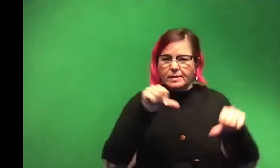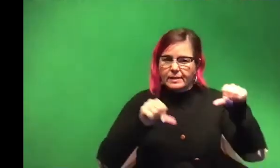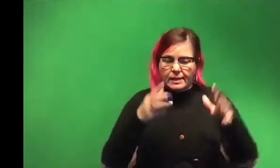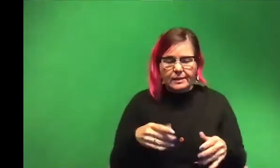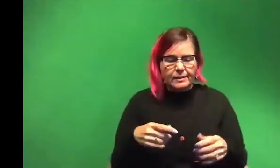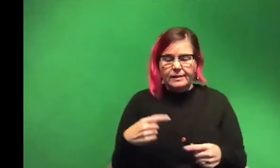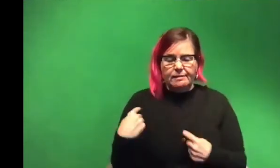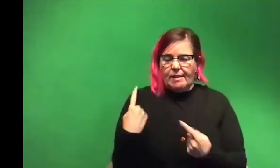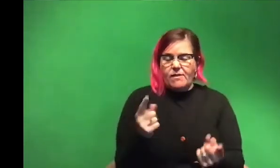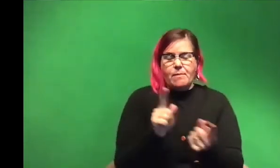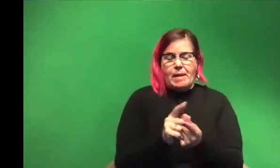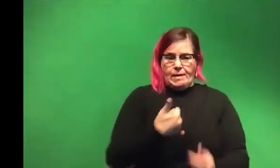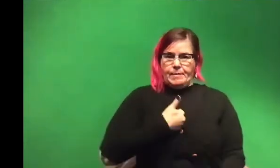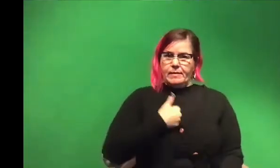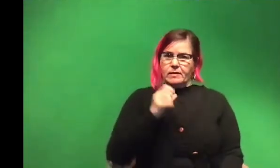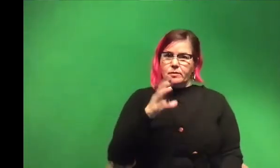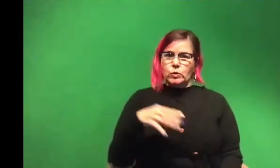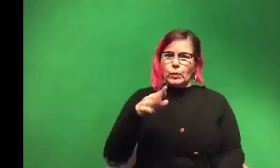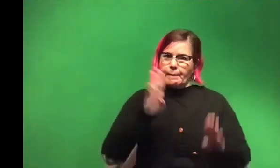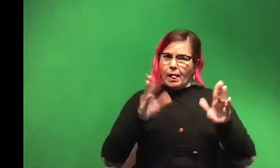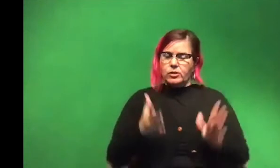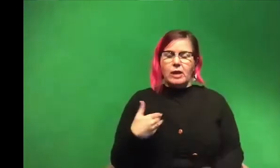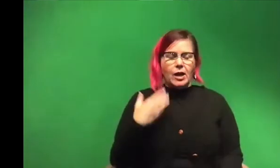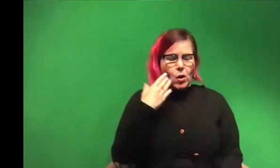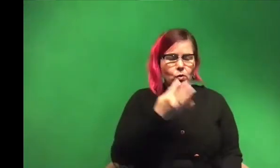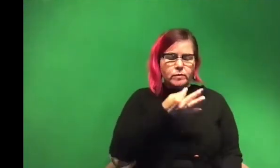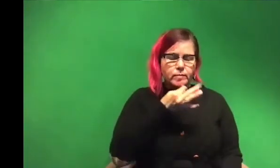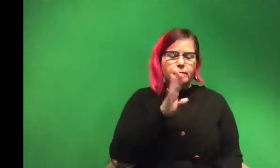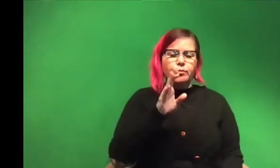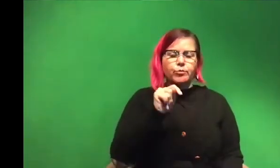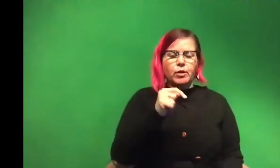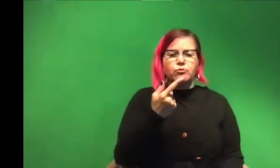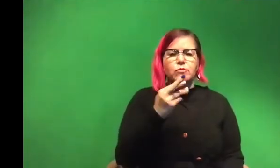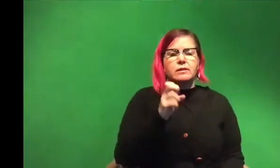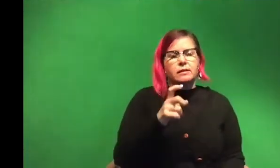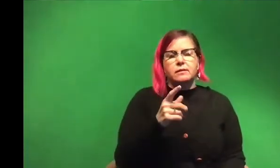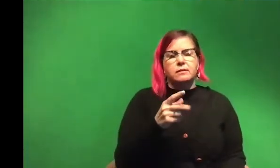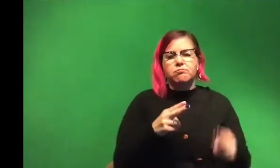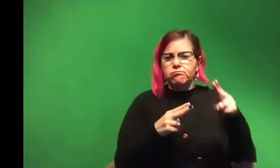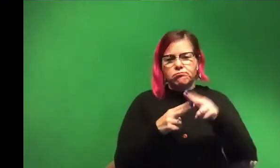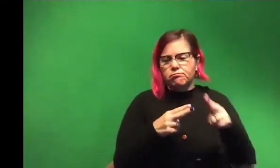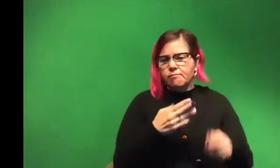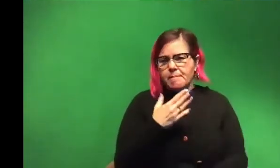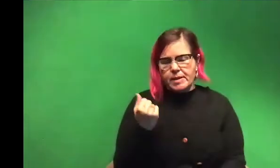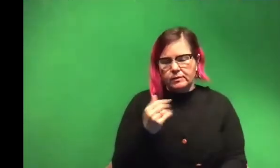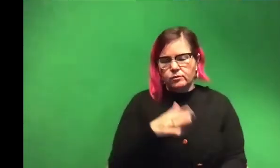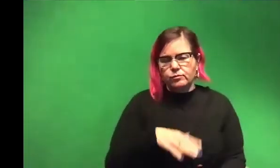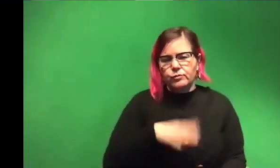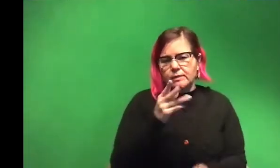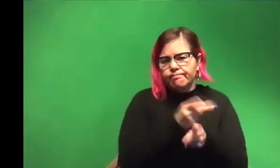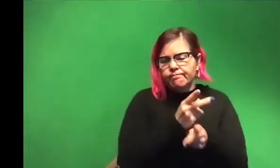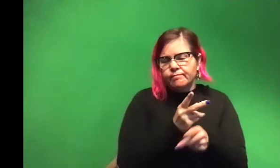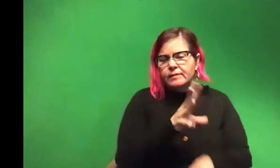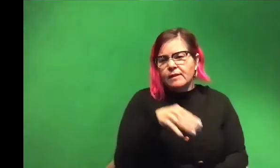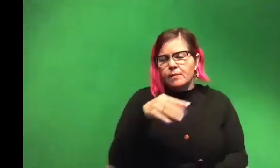ever met. And I'm a squid biologist. Like, I know who's good at this. And Brett Grassi is like the man when it comes to raising cephalopods,